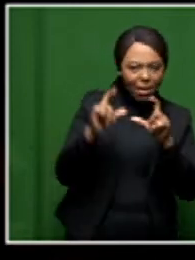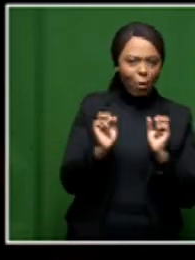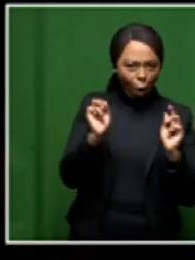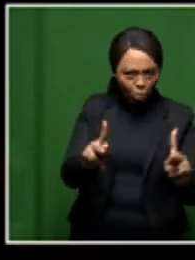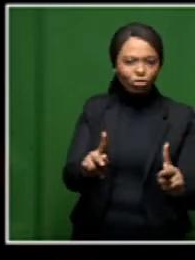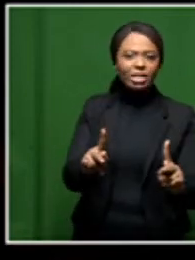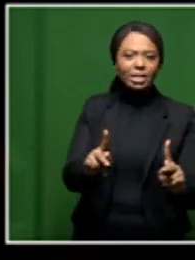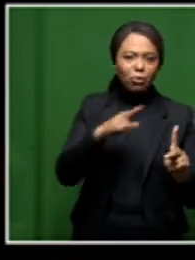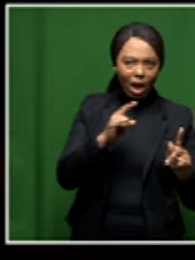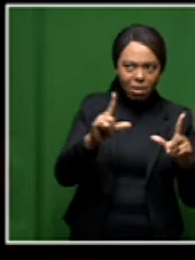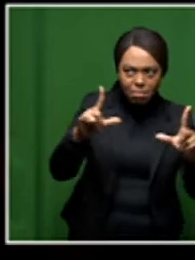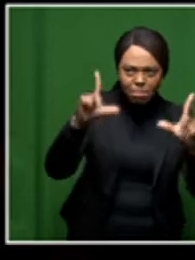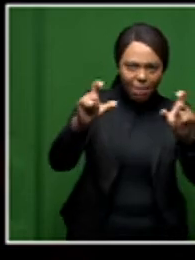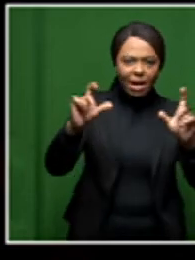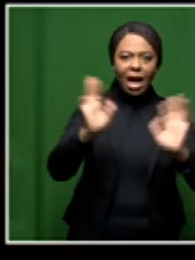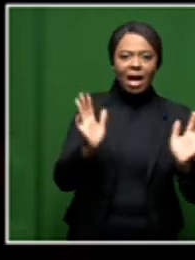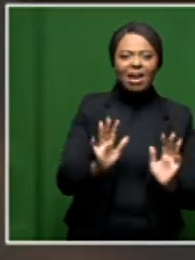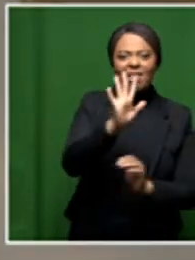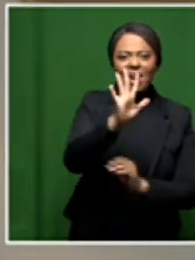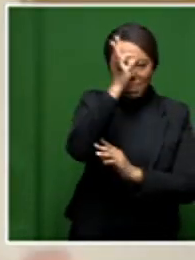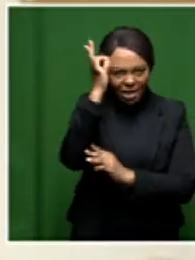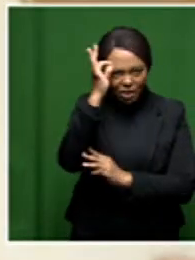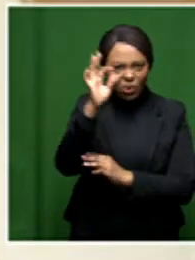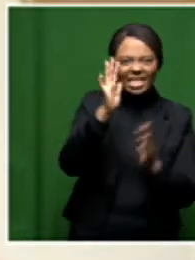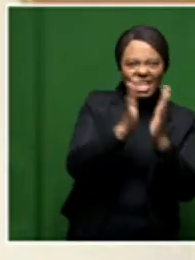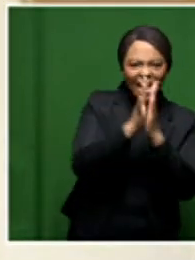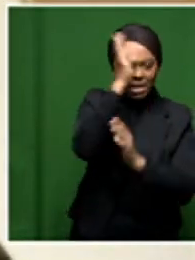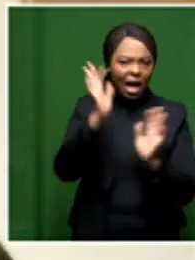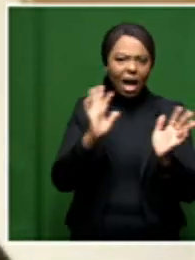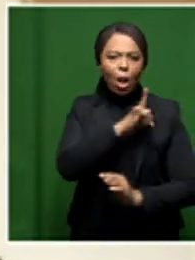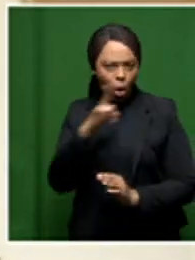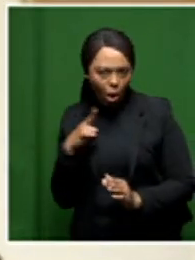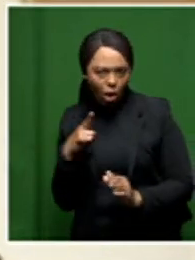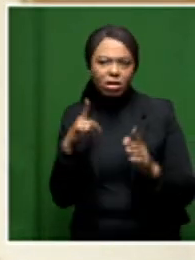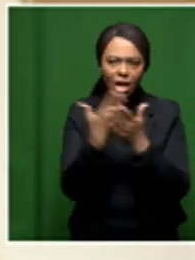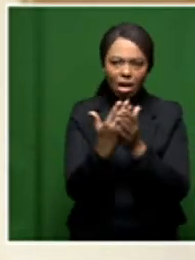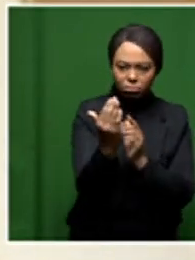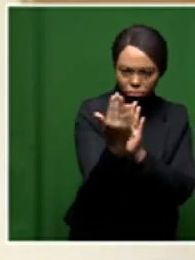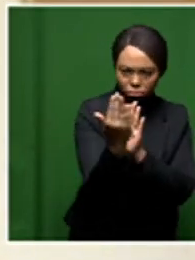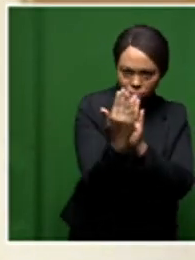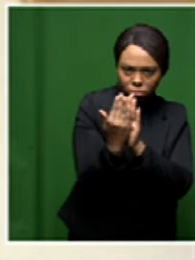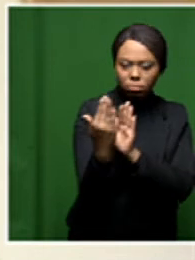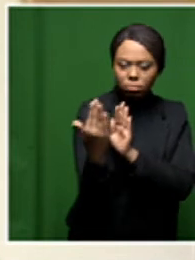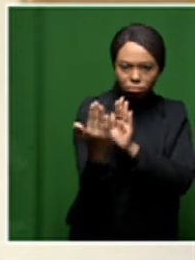because it's not a quick 5 or 10 minute view. You know, you spend a lot of time with the animals,